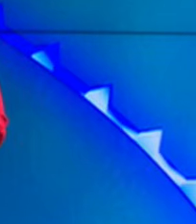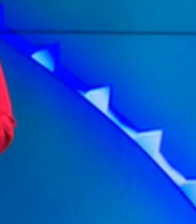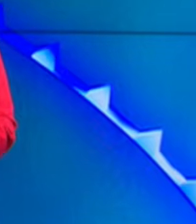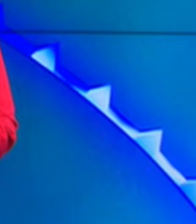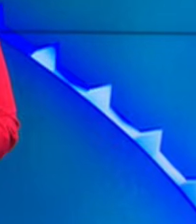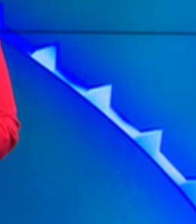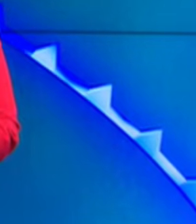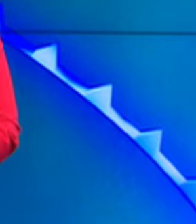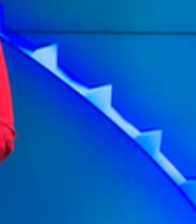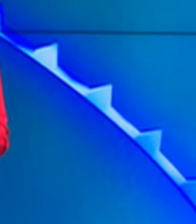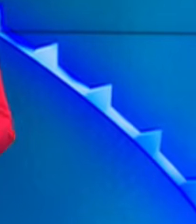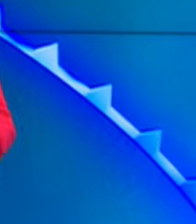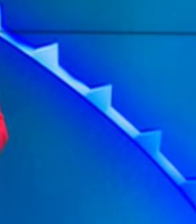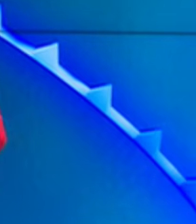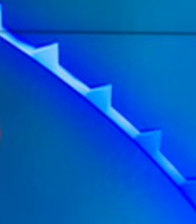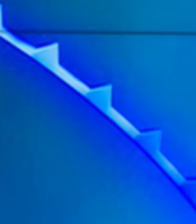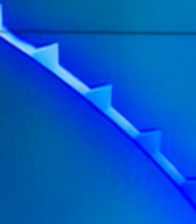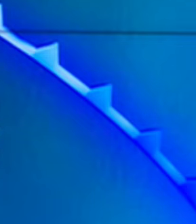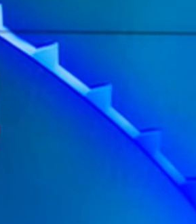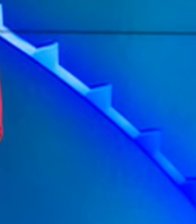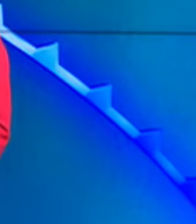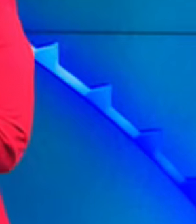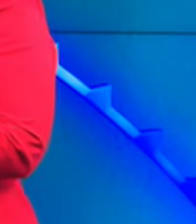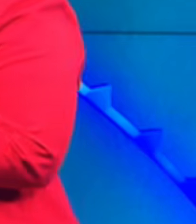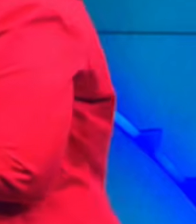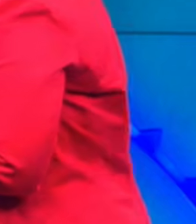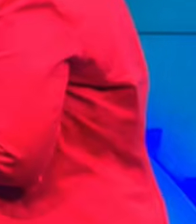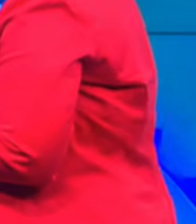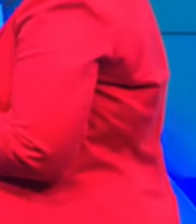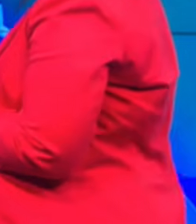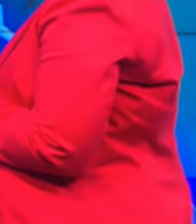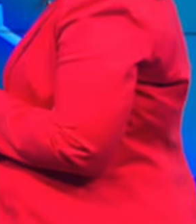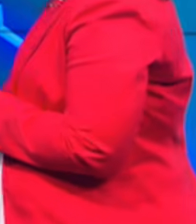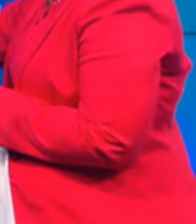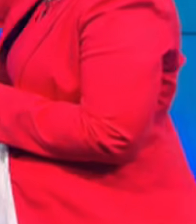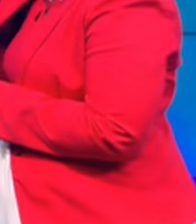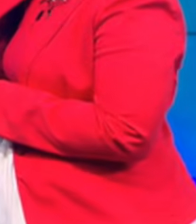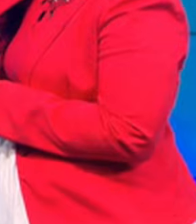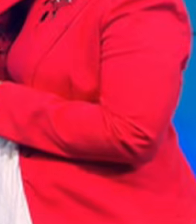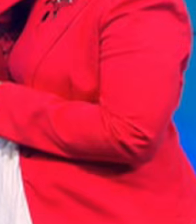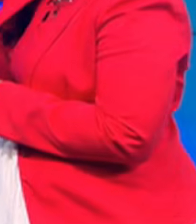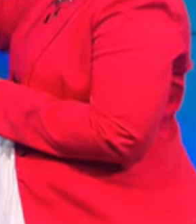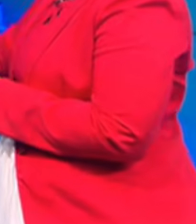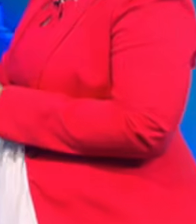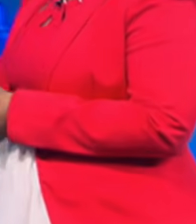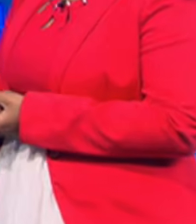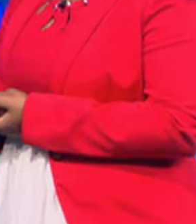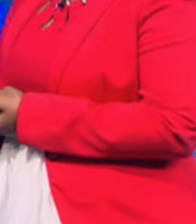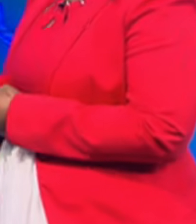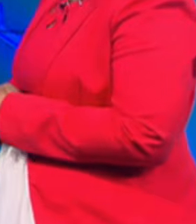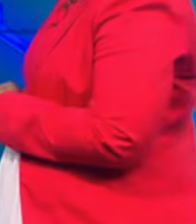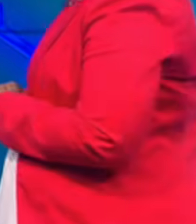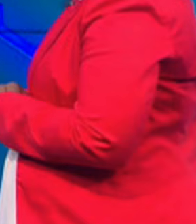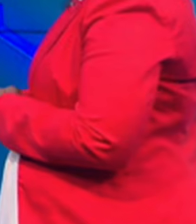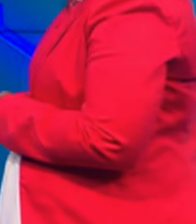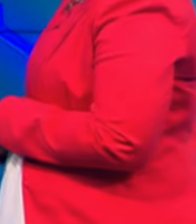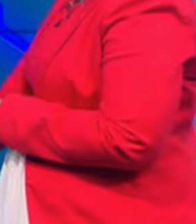tla ke go leboga ke ya mogetso madumar bana pona la pela maemo a bosa mo bosegong jo ga mogolo mo tsatsing la ka moso go bantse fa go tla itemogela pula ka diperesente